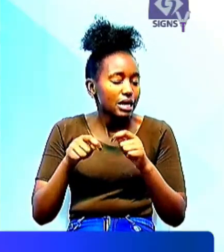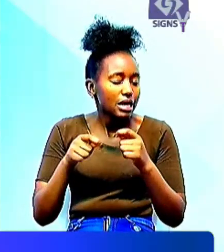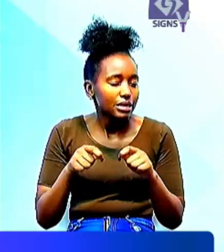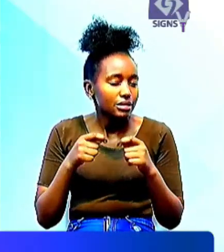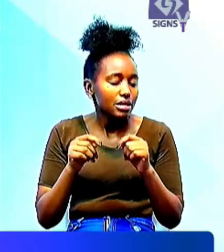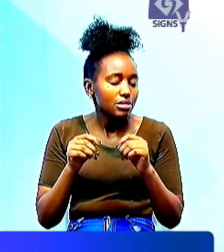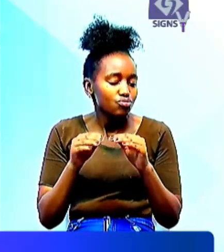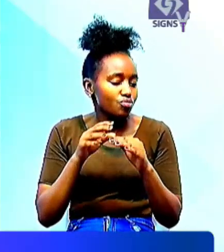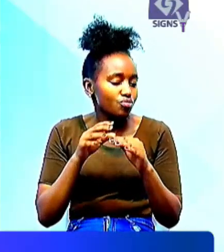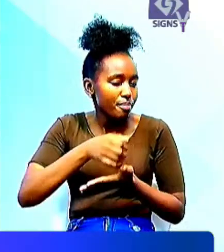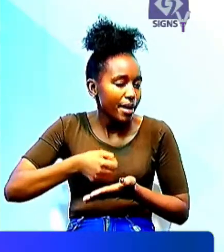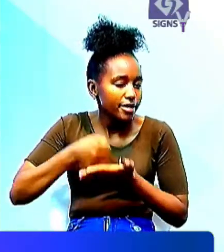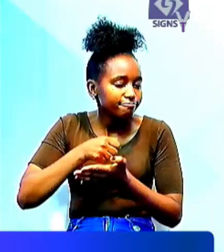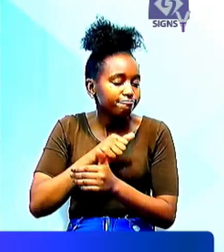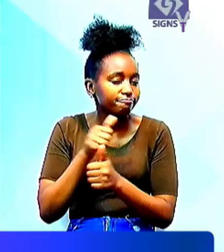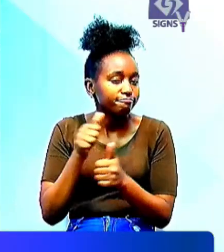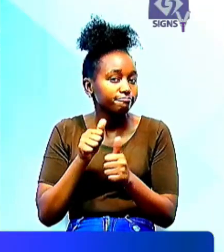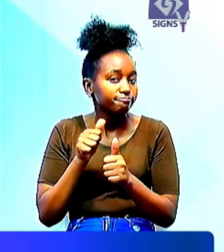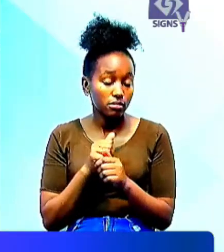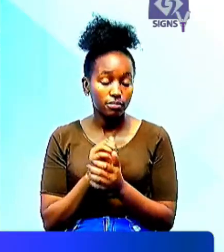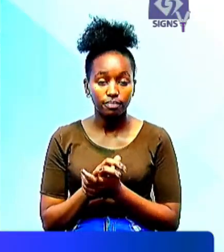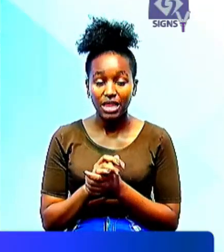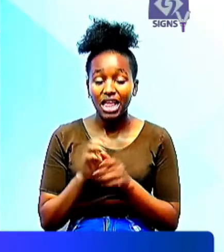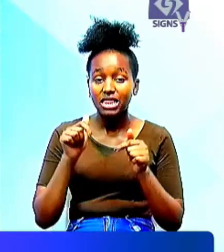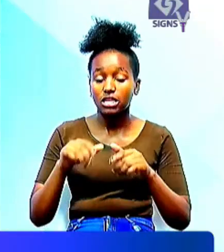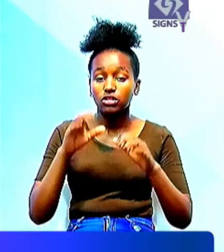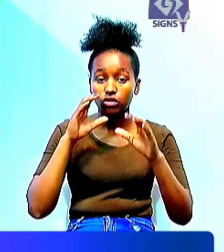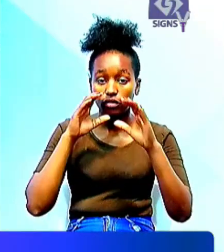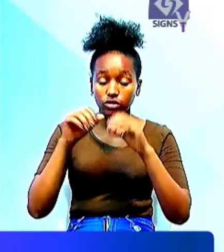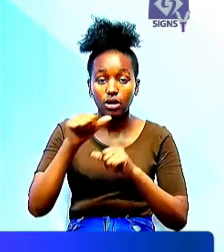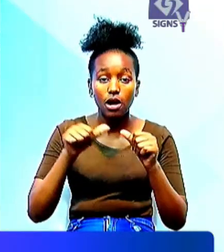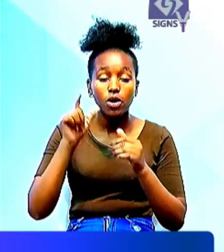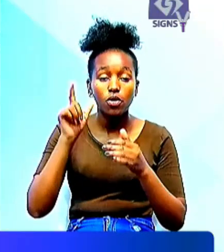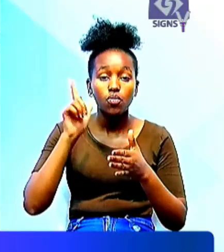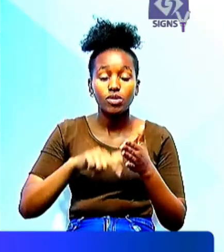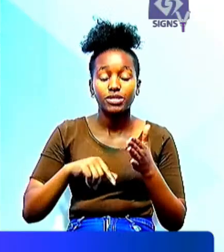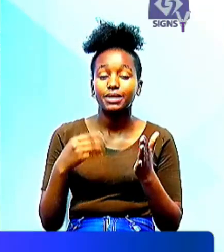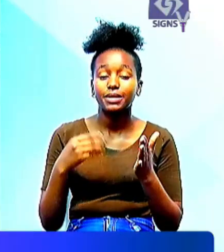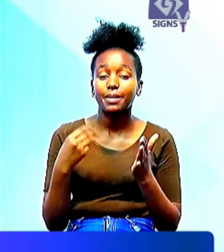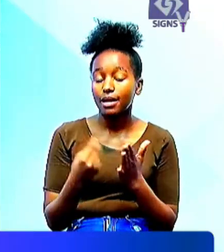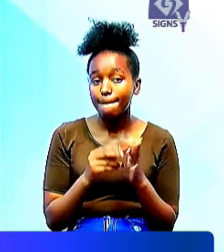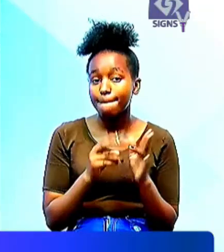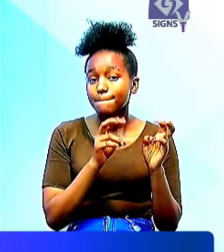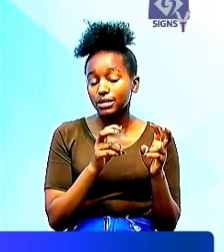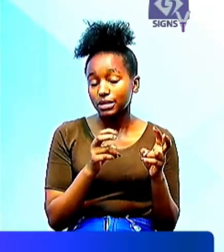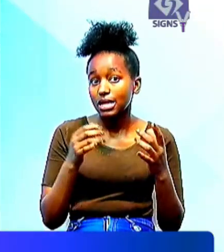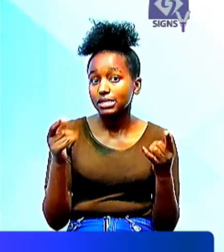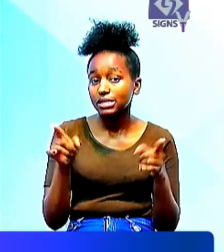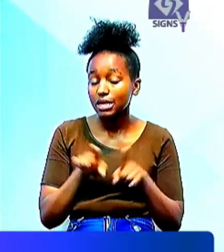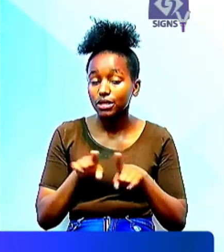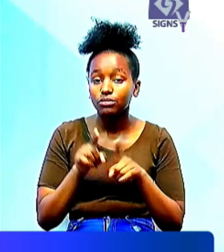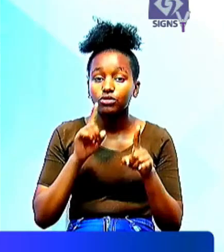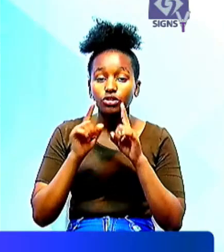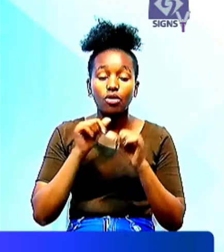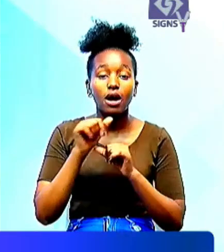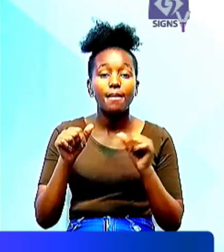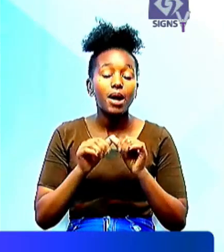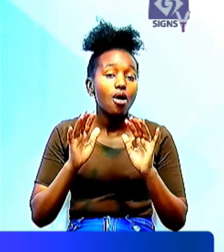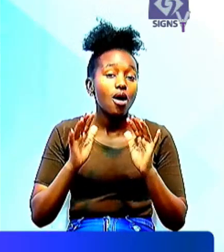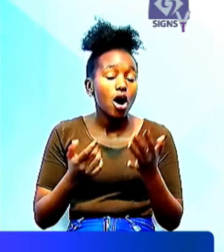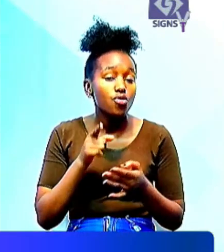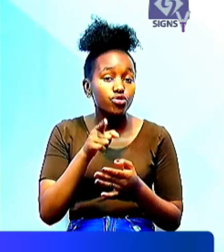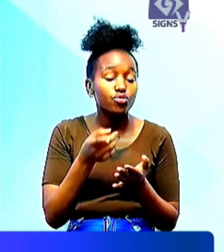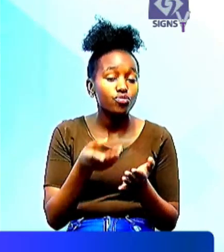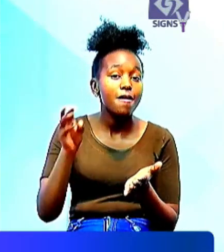this conversation, we are calling it Money Matters, and we are going to be talking to you about investing and how you are able